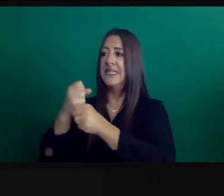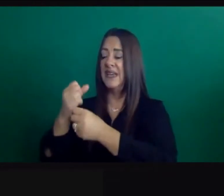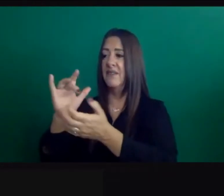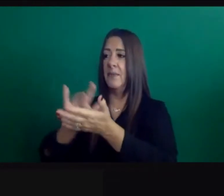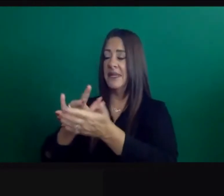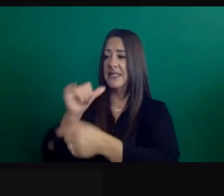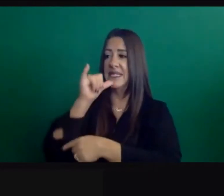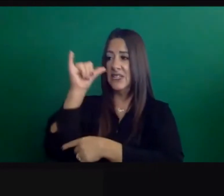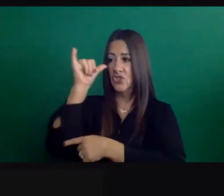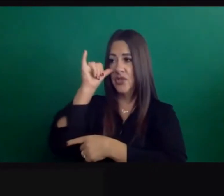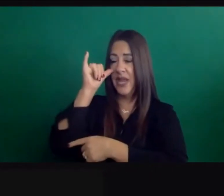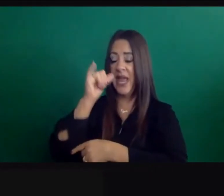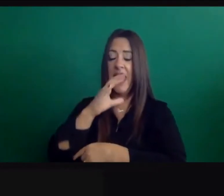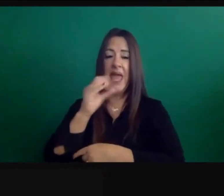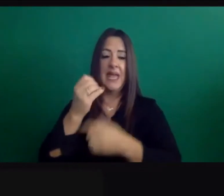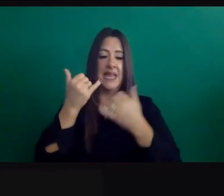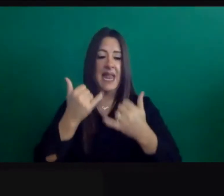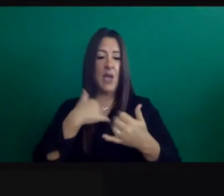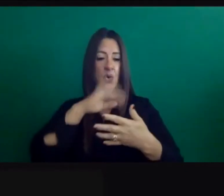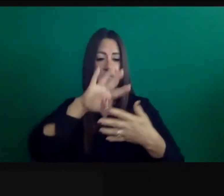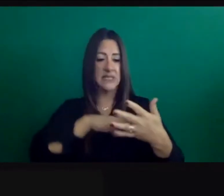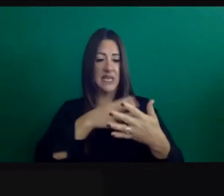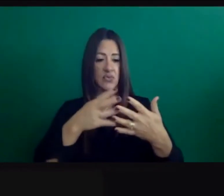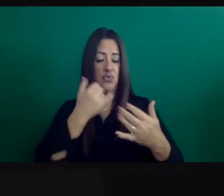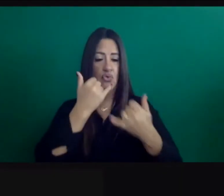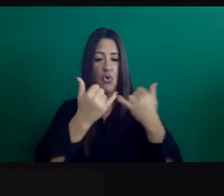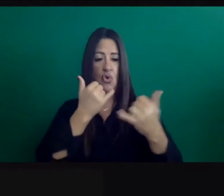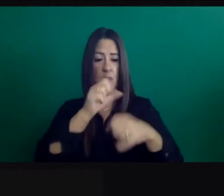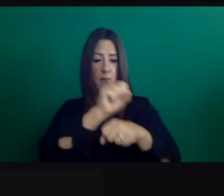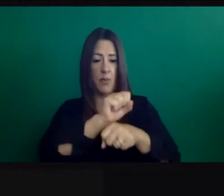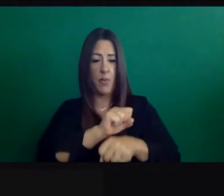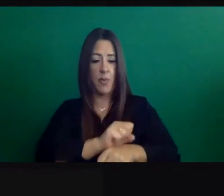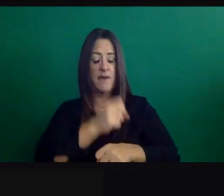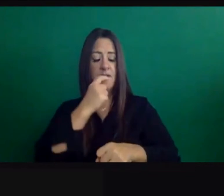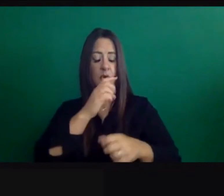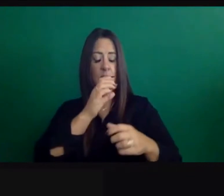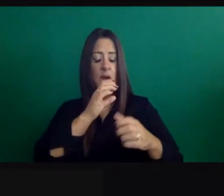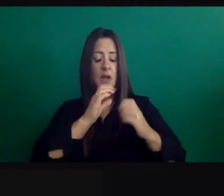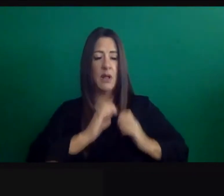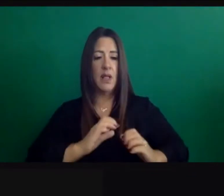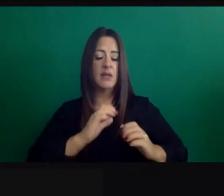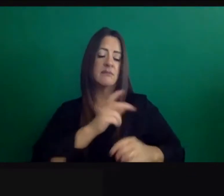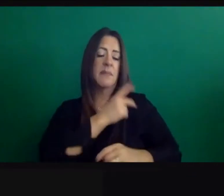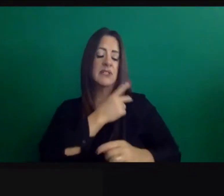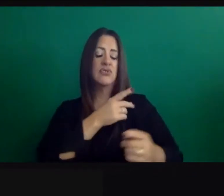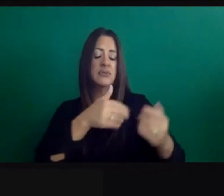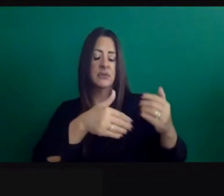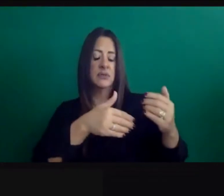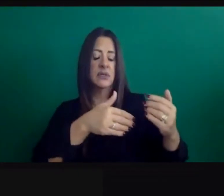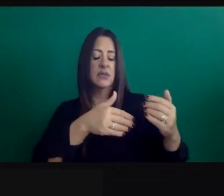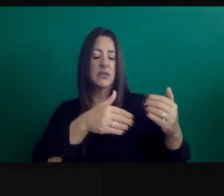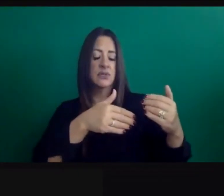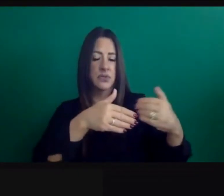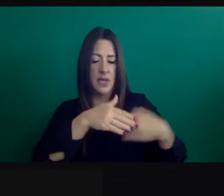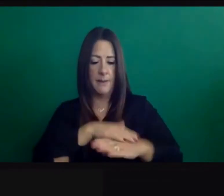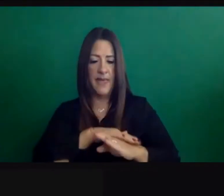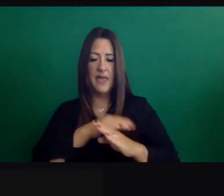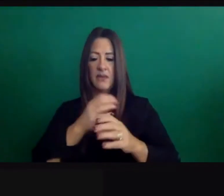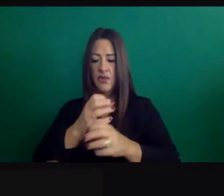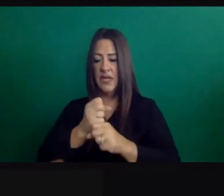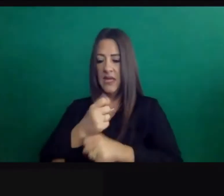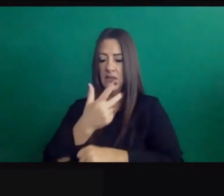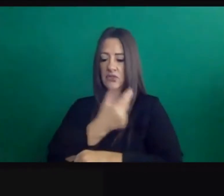distributed, and now scheduling patients to receive it. So the complexities of this vaccine rollout are real.